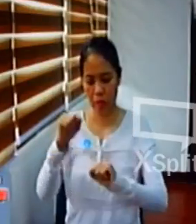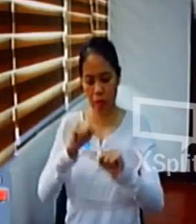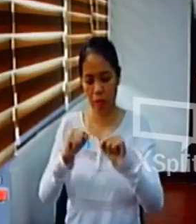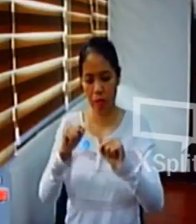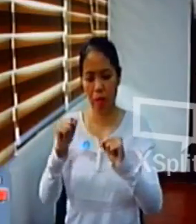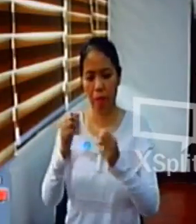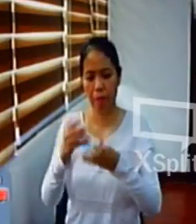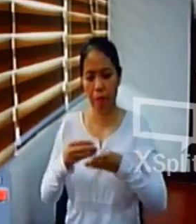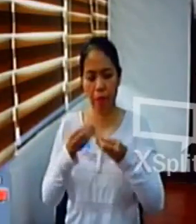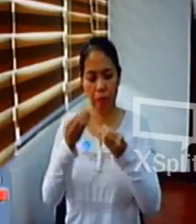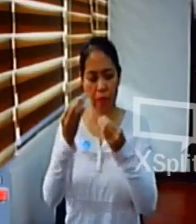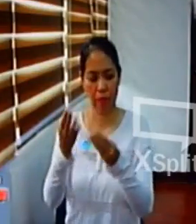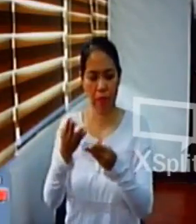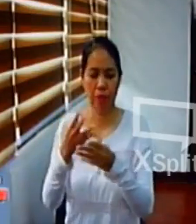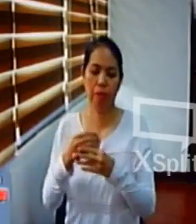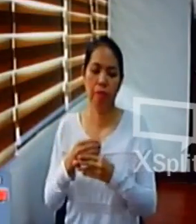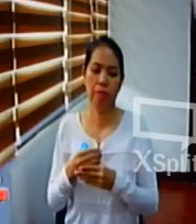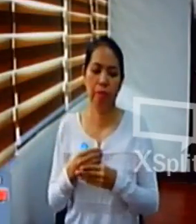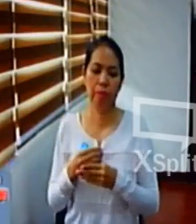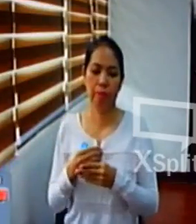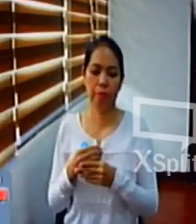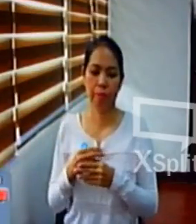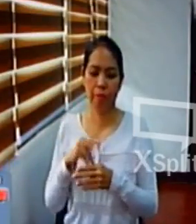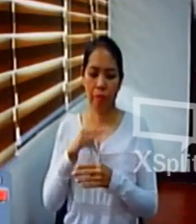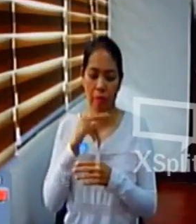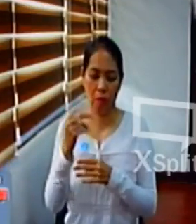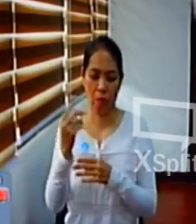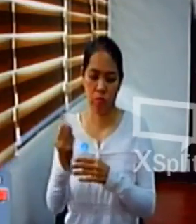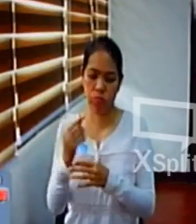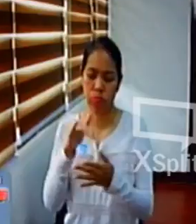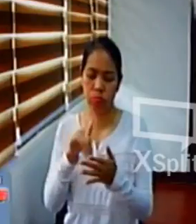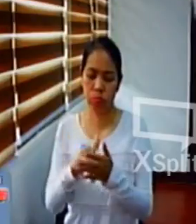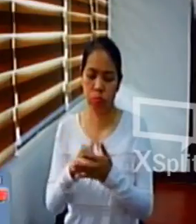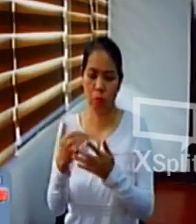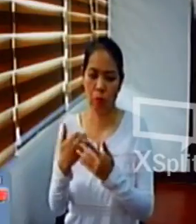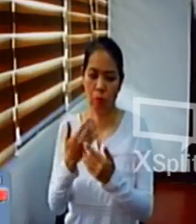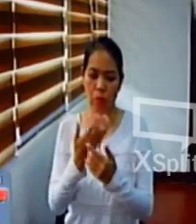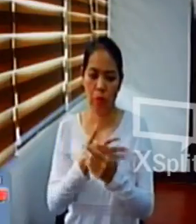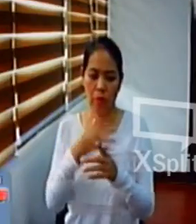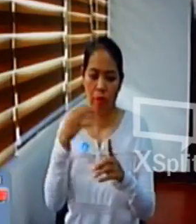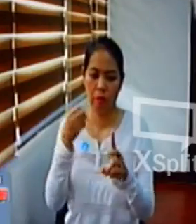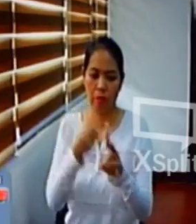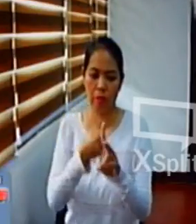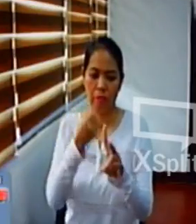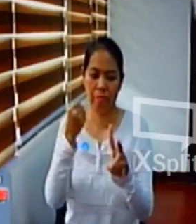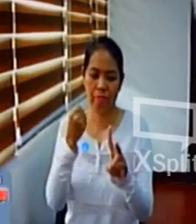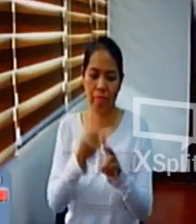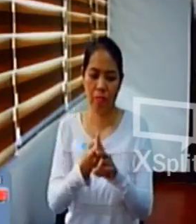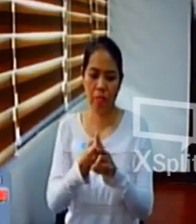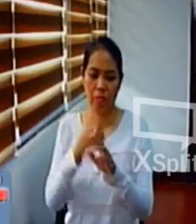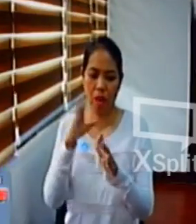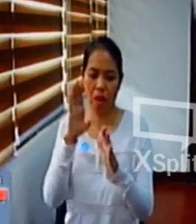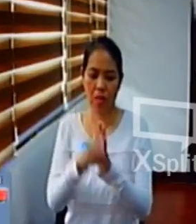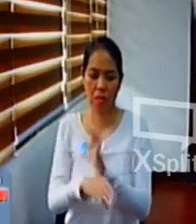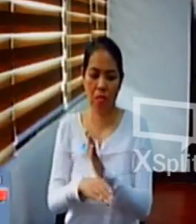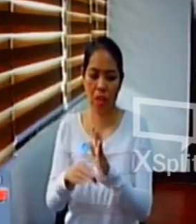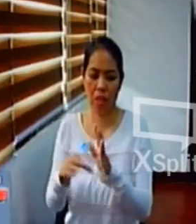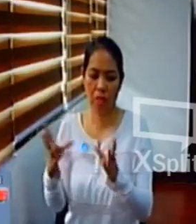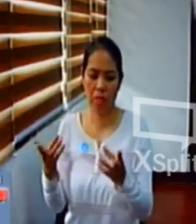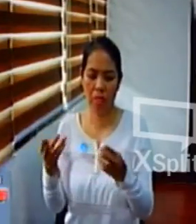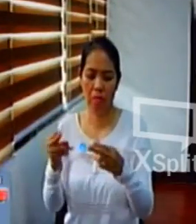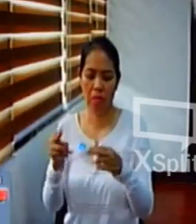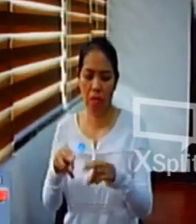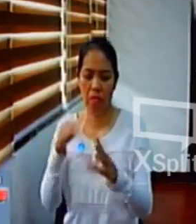only that, Your Honor, this is we are a victim. A crime has been committed against the environment